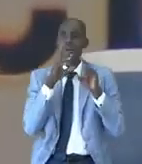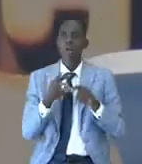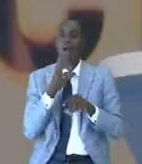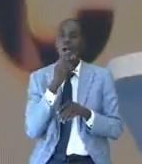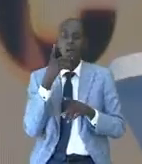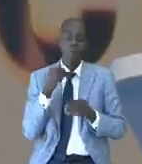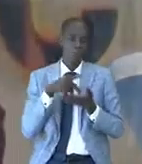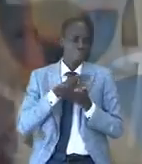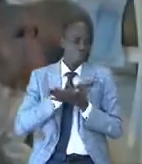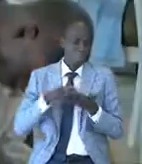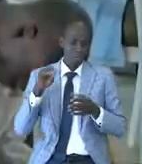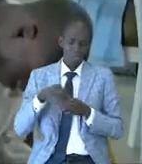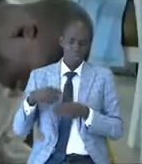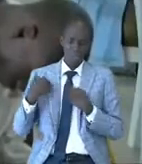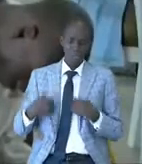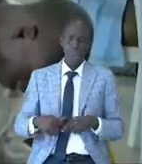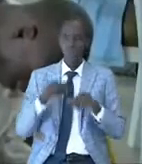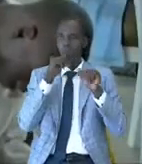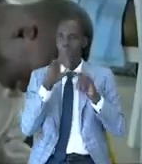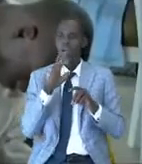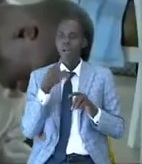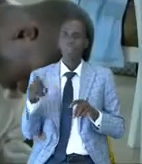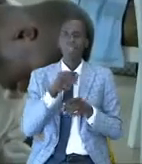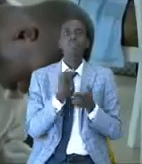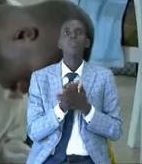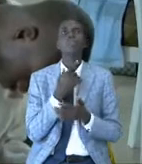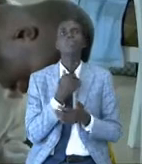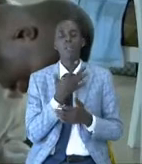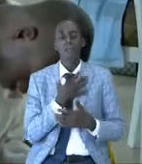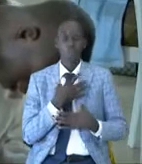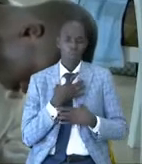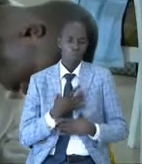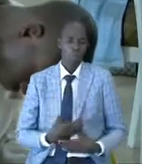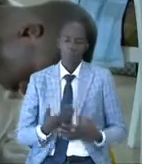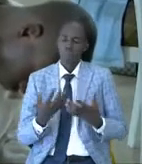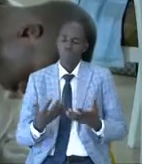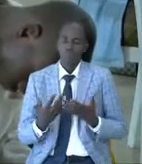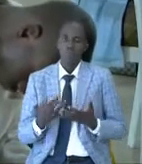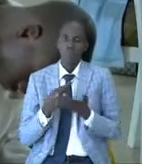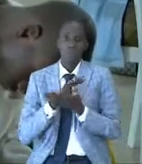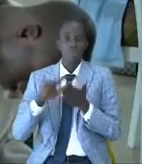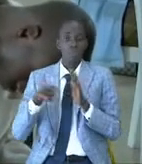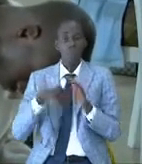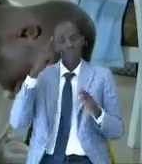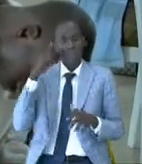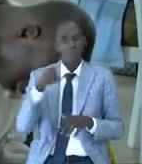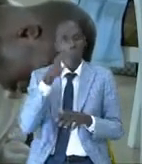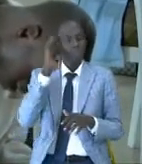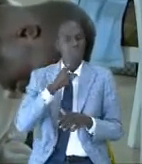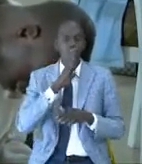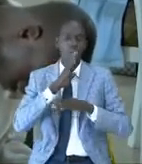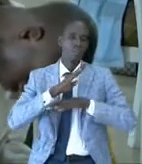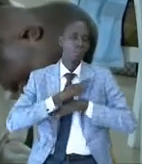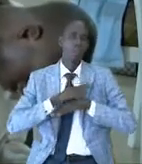the pure in heart. Blessed are they that thirst and hunger after righteousness, for they shall be filled.